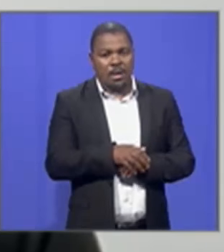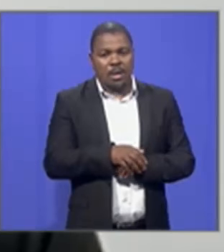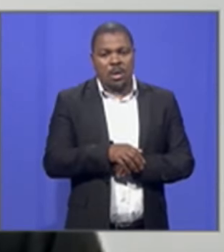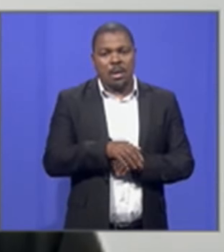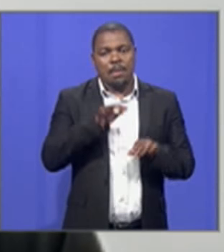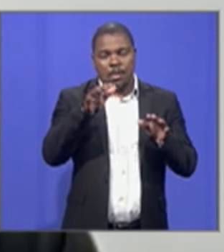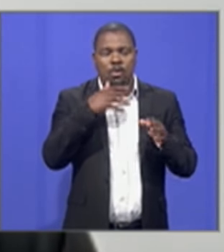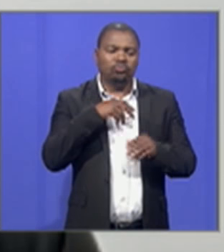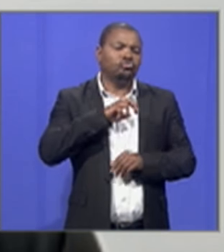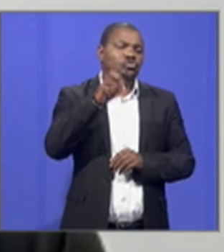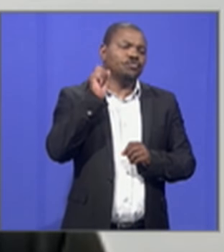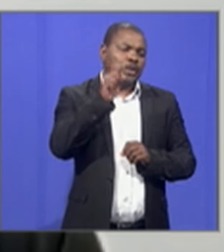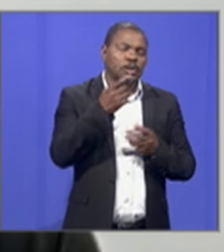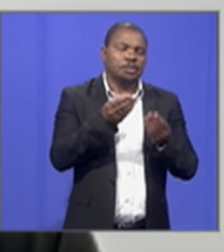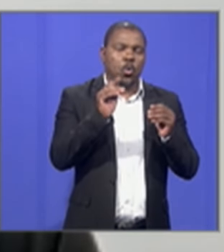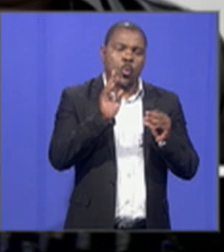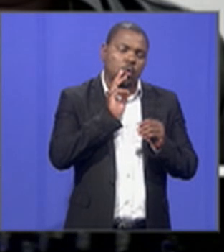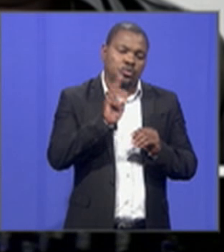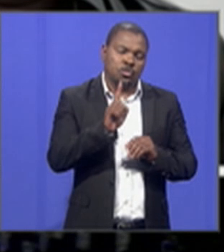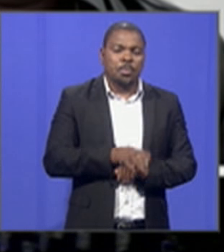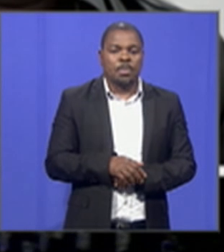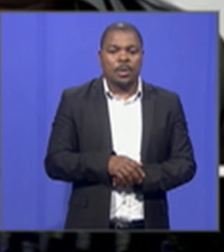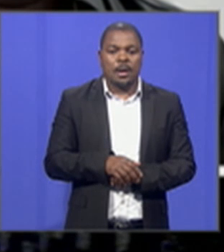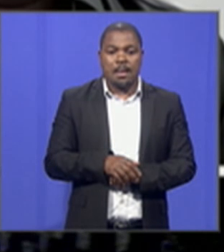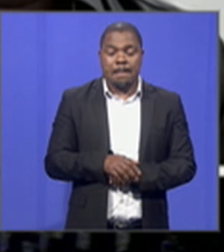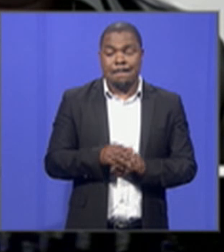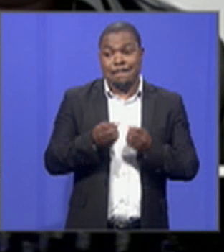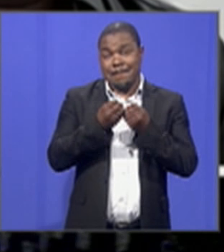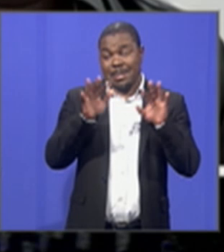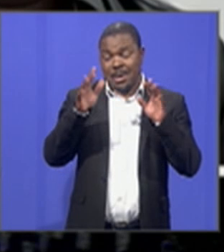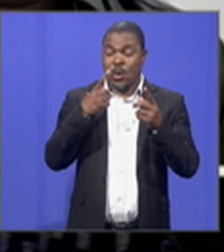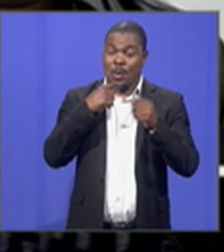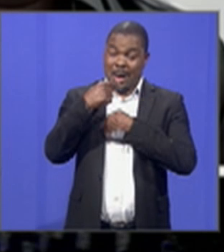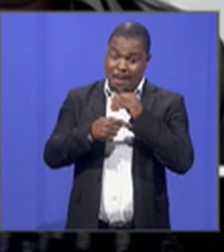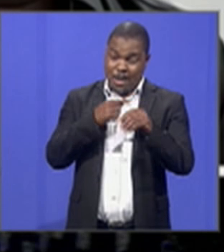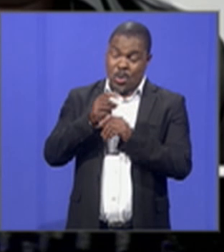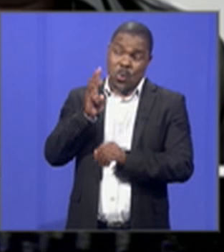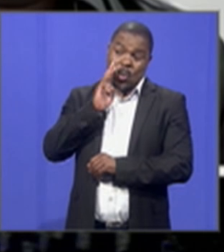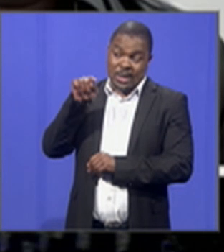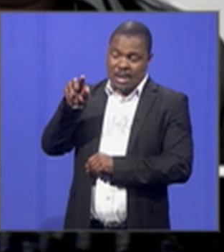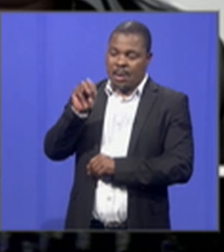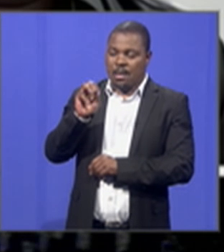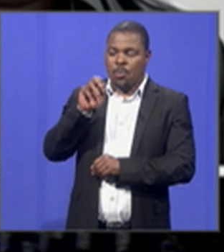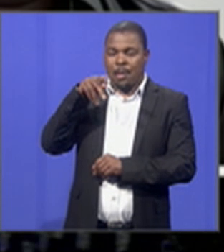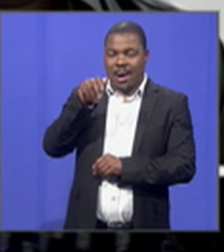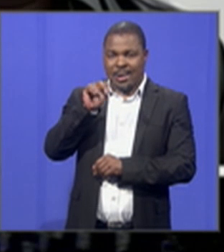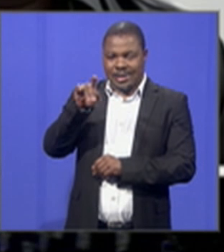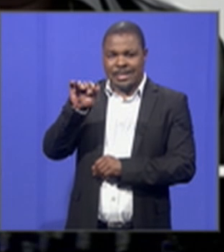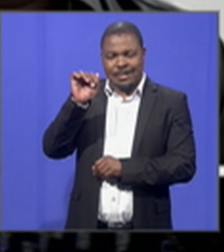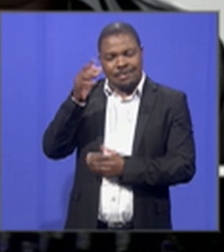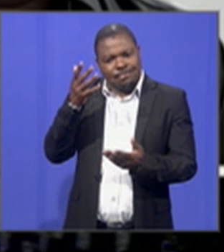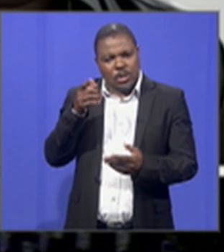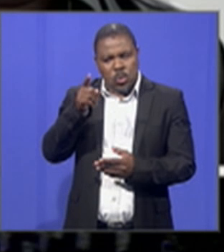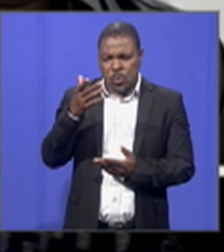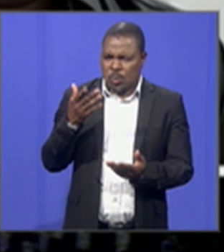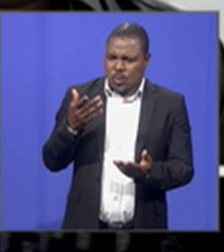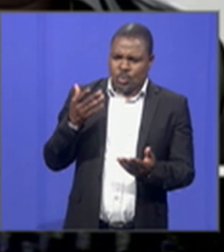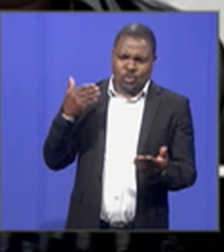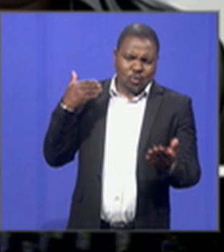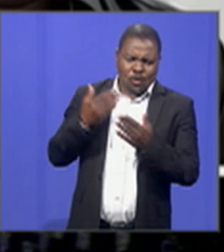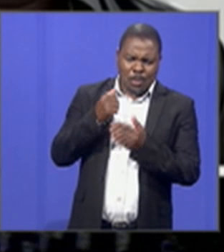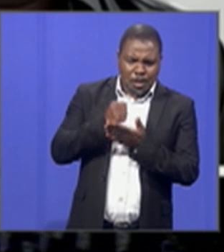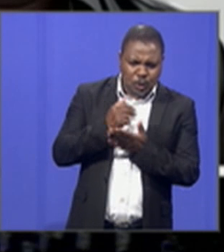kry-a metsi. Re sa le gona tabeng eo batho ba bantši ba lla ka yona kabo ya metsi ka Seleteng sa Mopane a e ka ba masepala o dirile eng go netefatša gore badudi